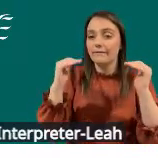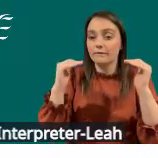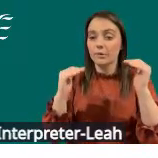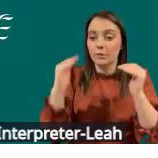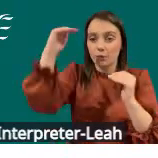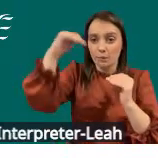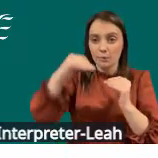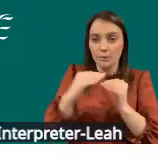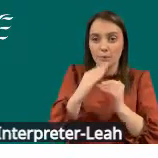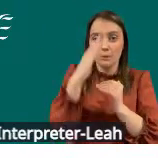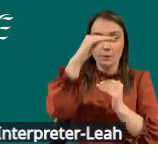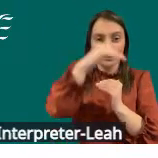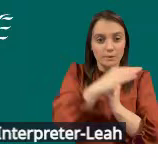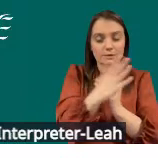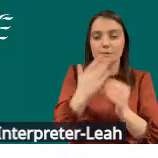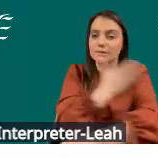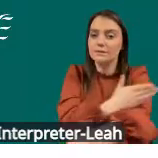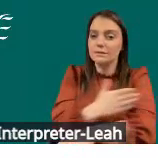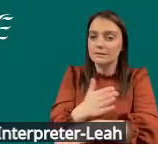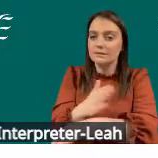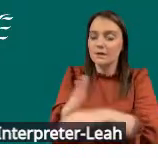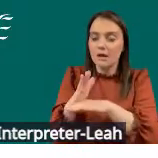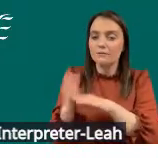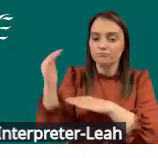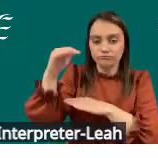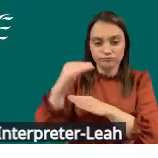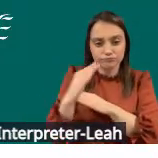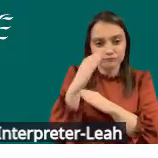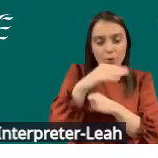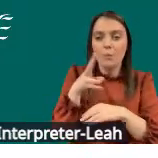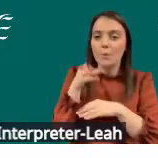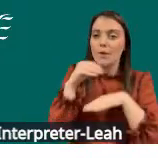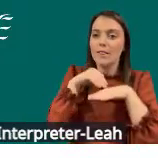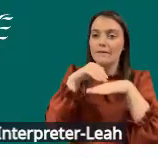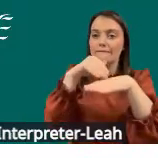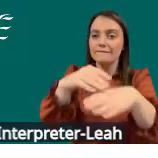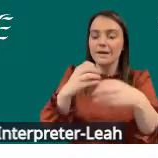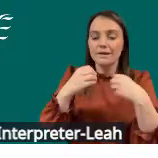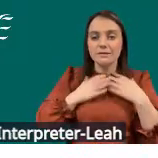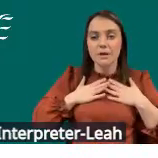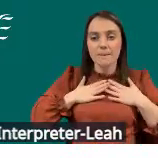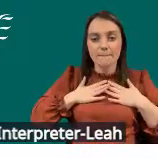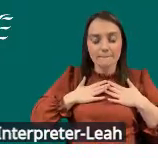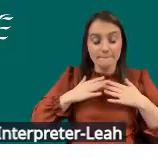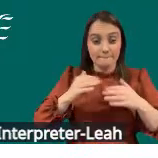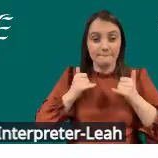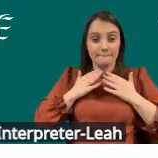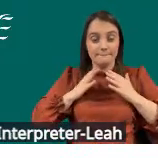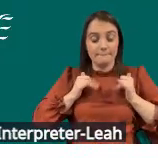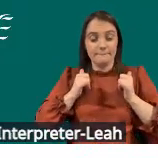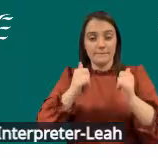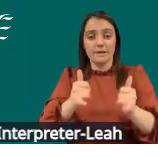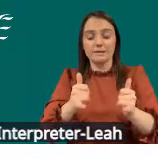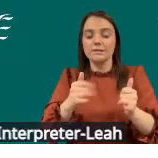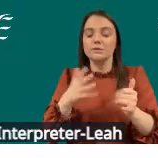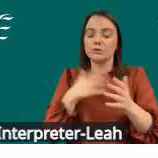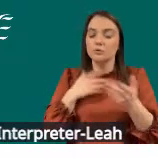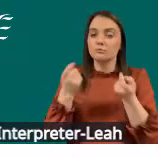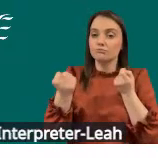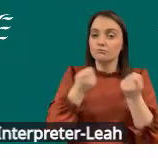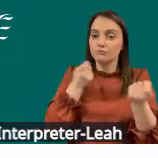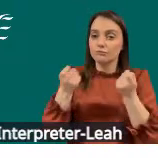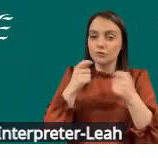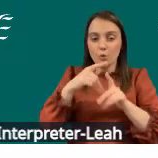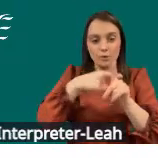estrogen levels start to fluctuate, it impacts on our body's ability to control temperature. So our